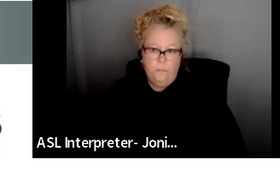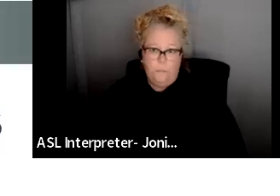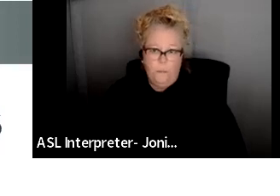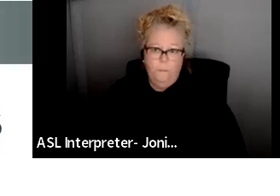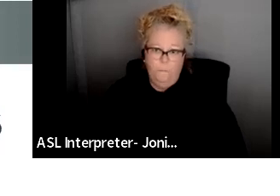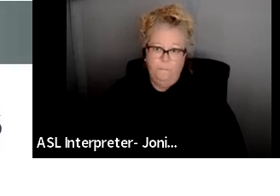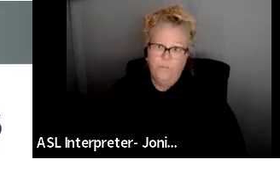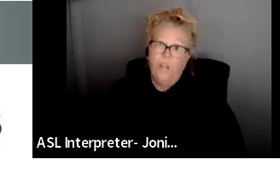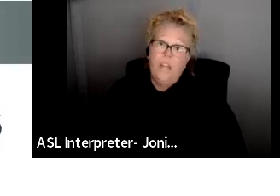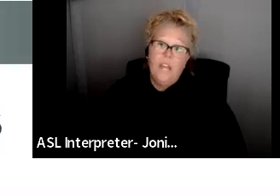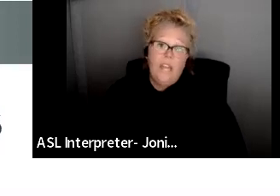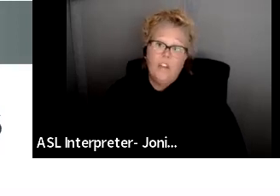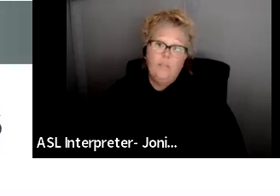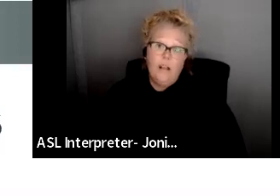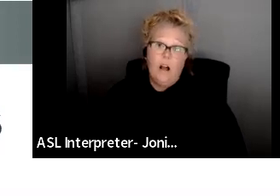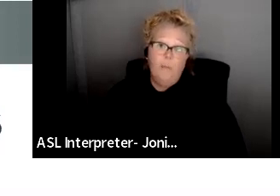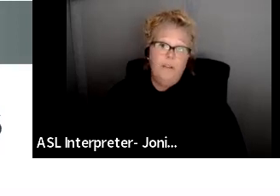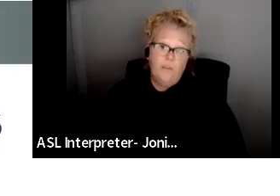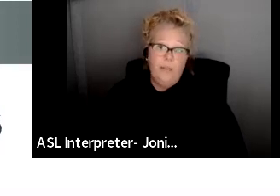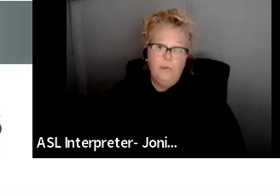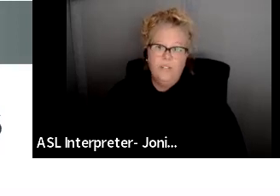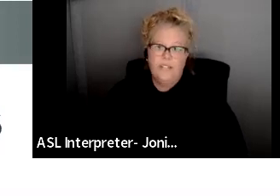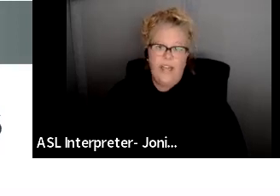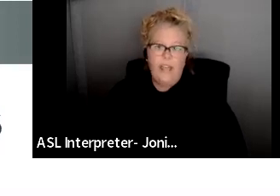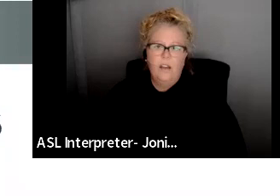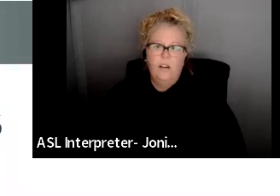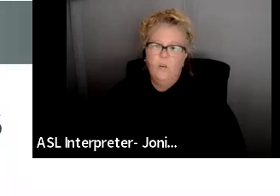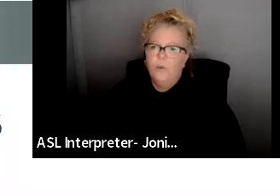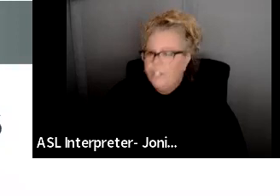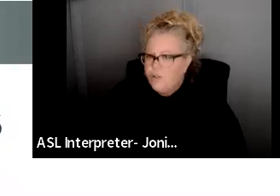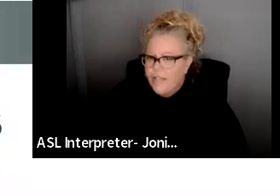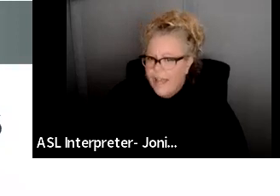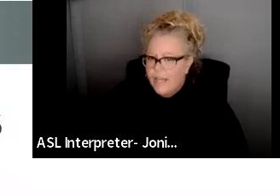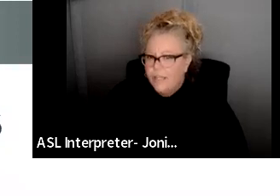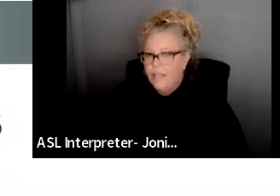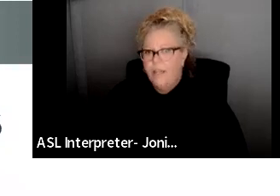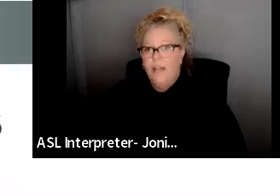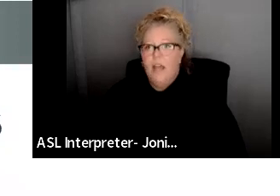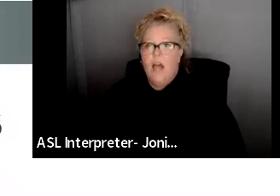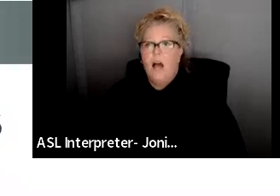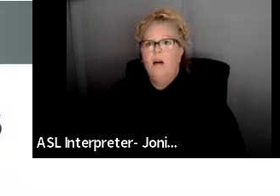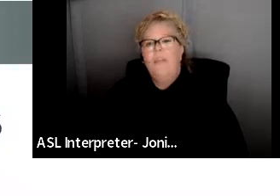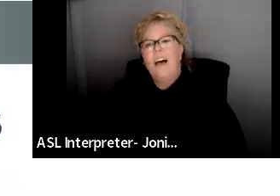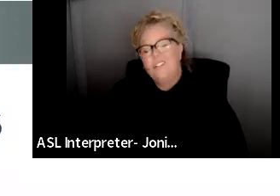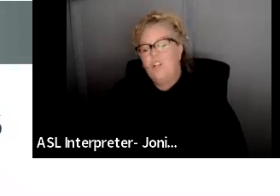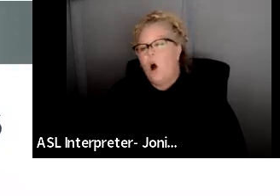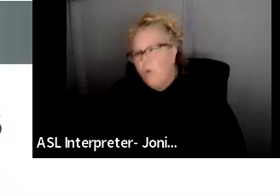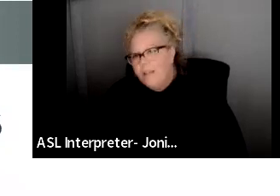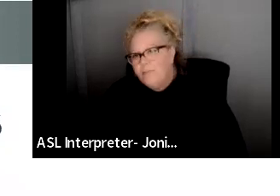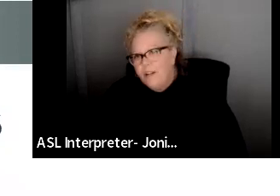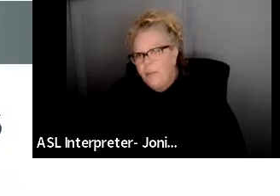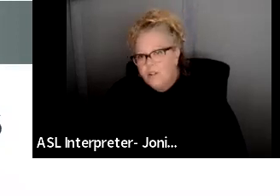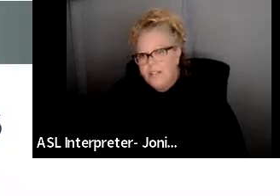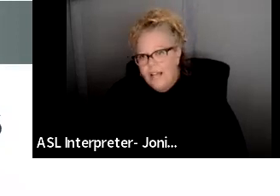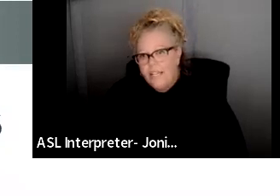detail. It could be common for people to say, "What did you say?" That doesn't